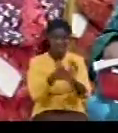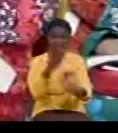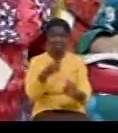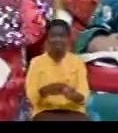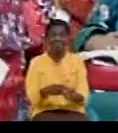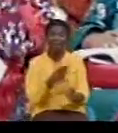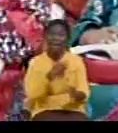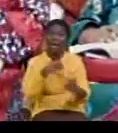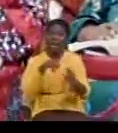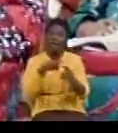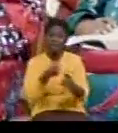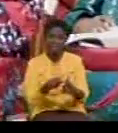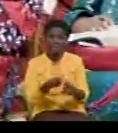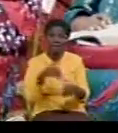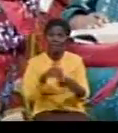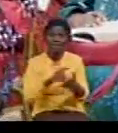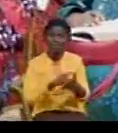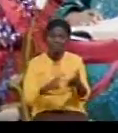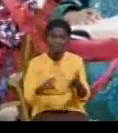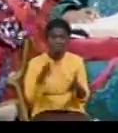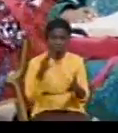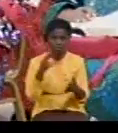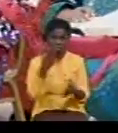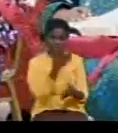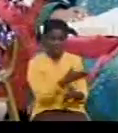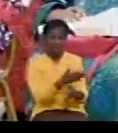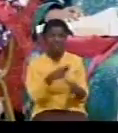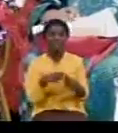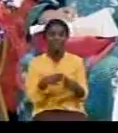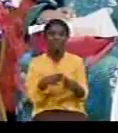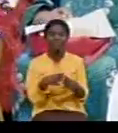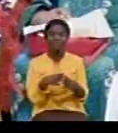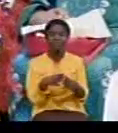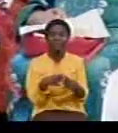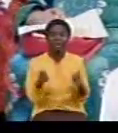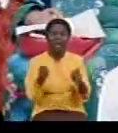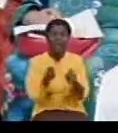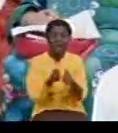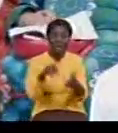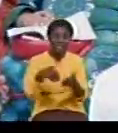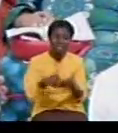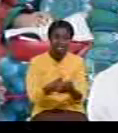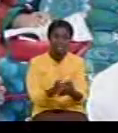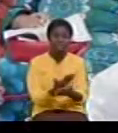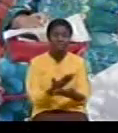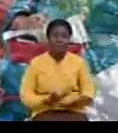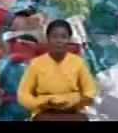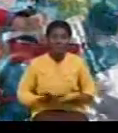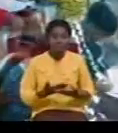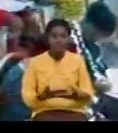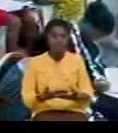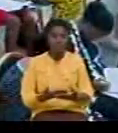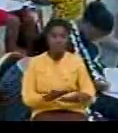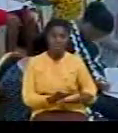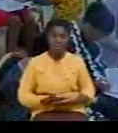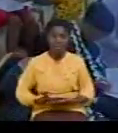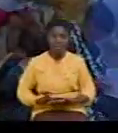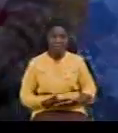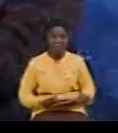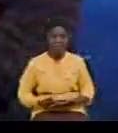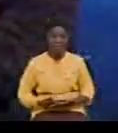then look at verse 2 there. In verse 2, as newborn babes,